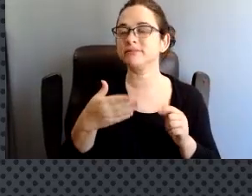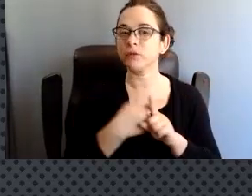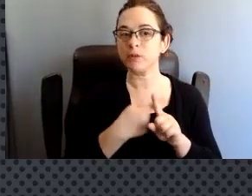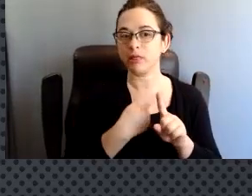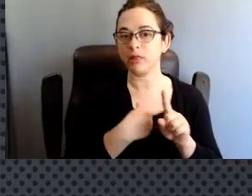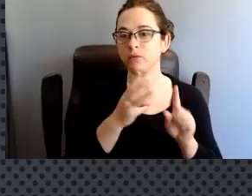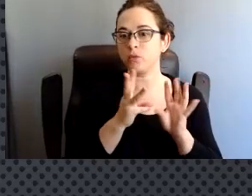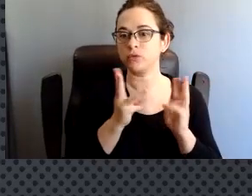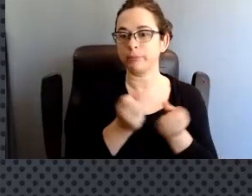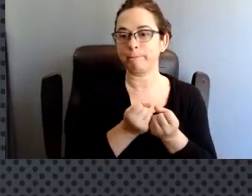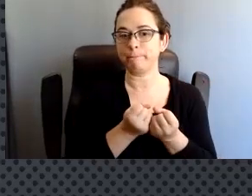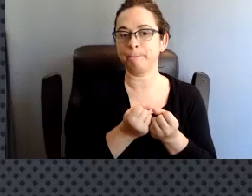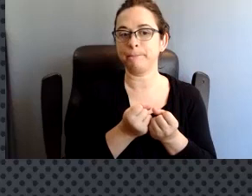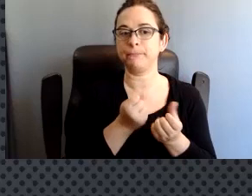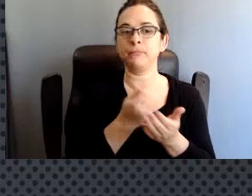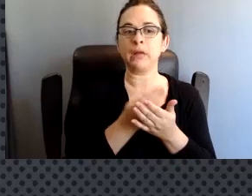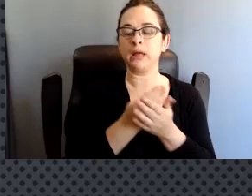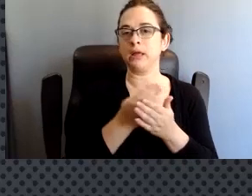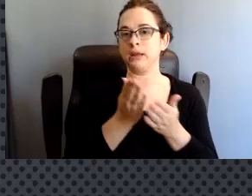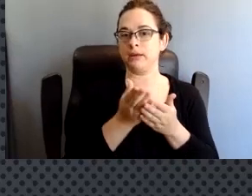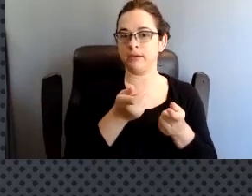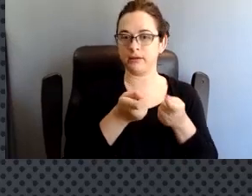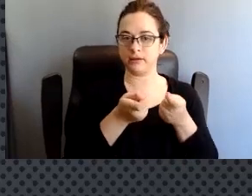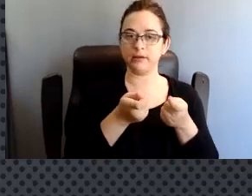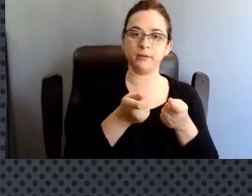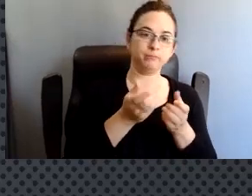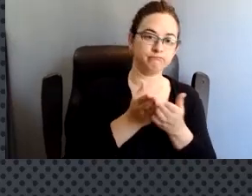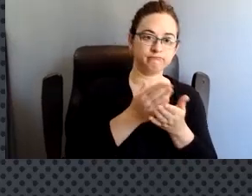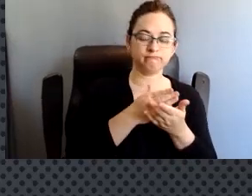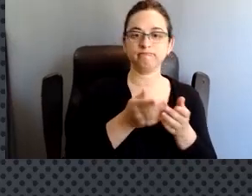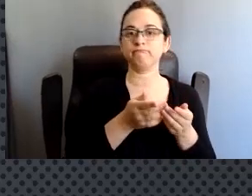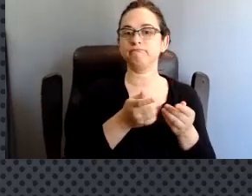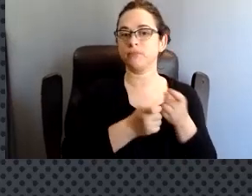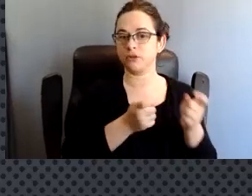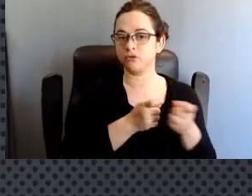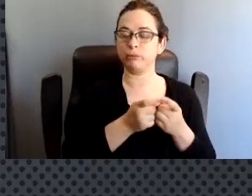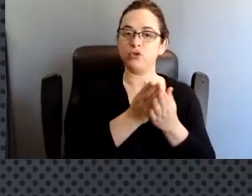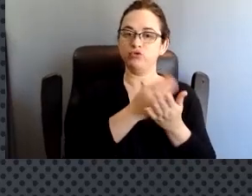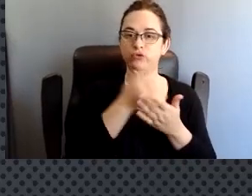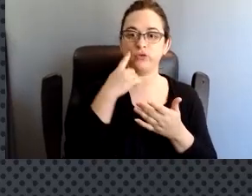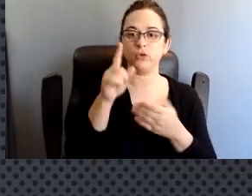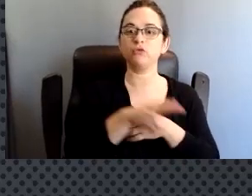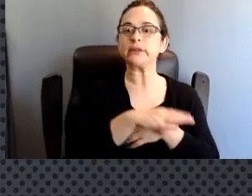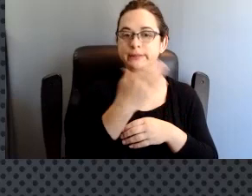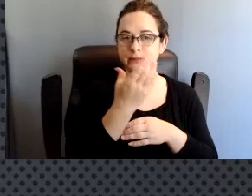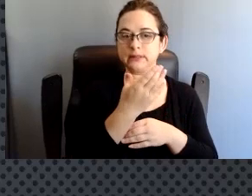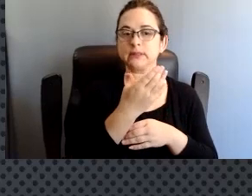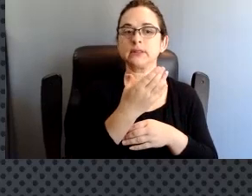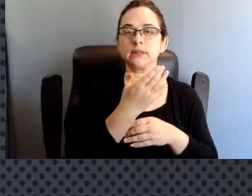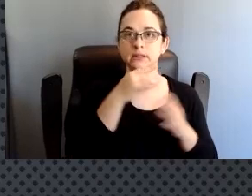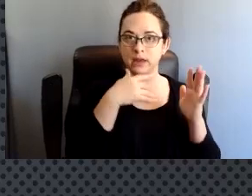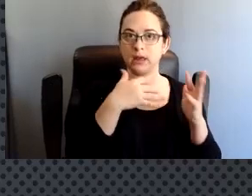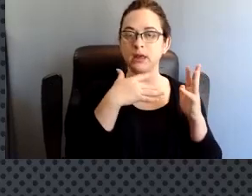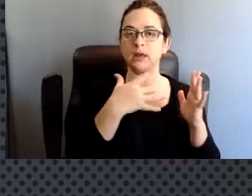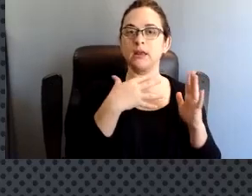over money management. We talked about how to budget for Christmas. We talk about study skills, time management. We